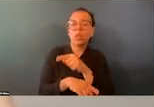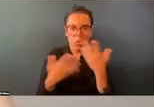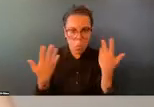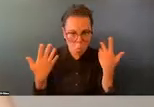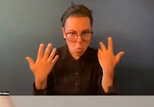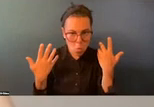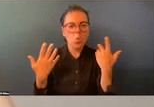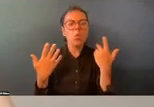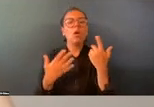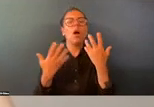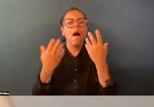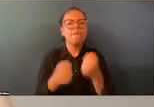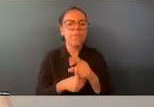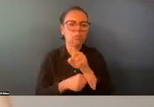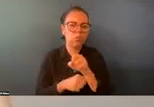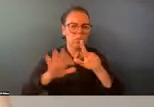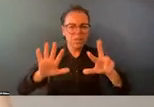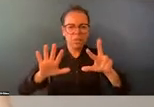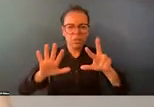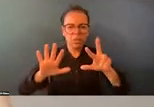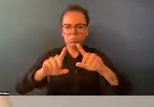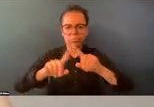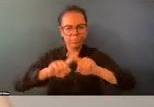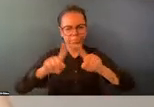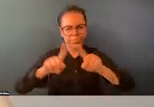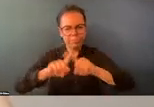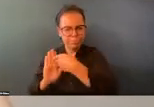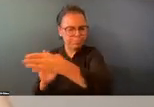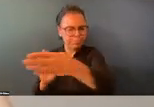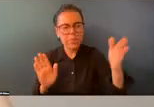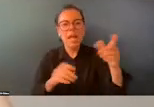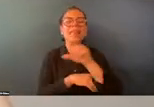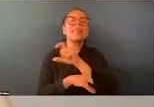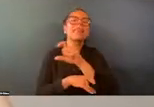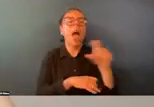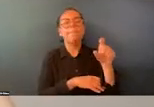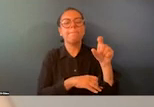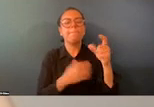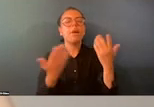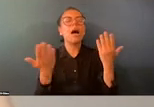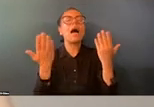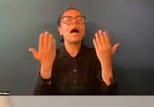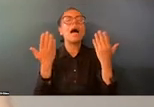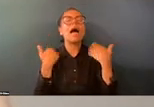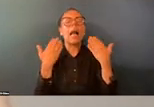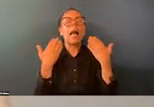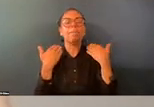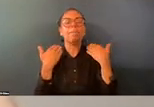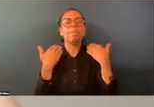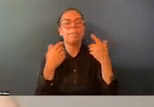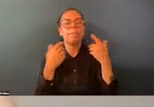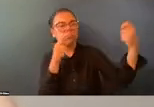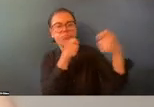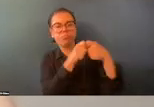project which is funded by the World Bank. It's called the Climate Adaptation and Mitigation Program for the